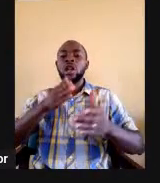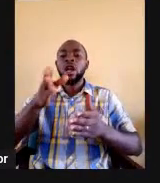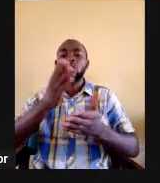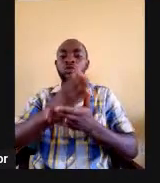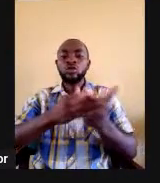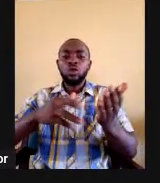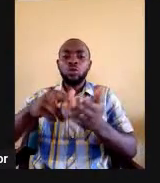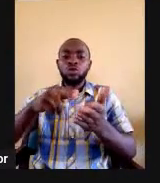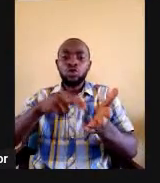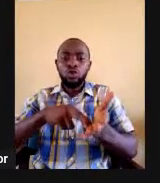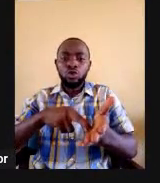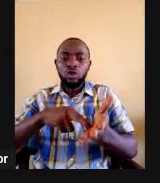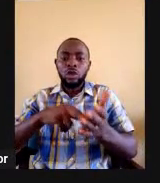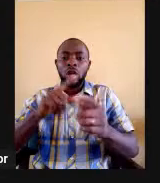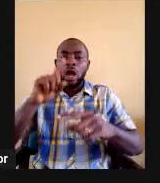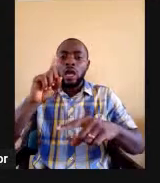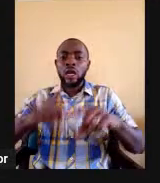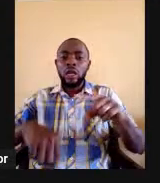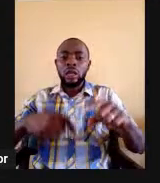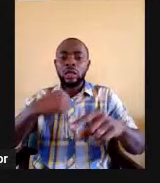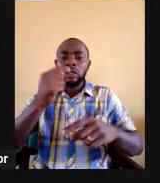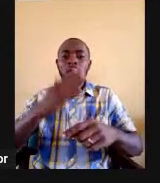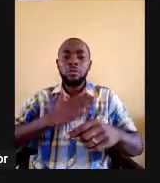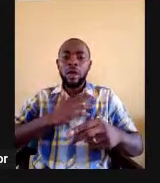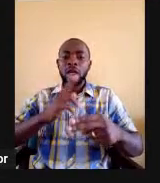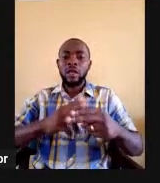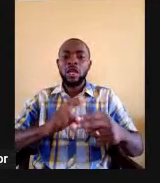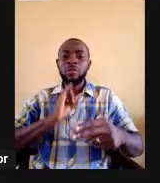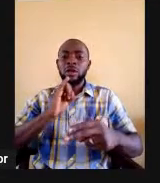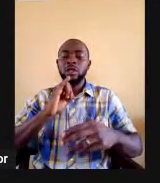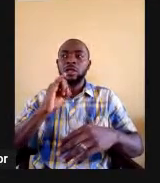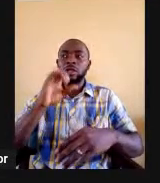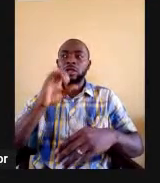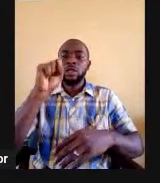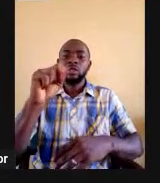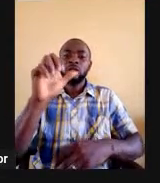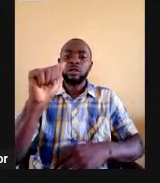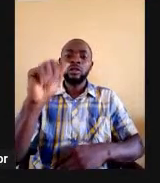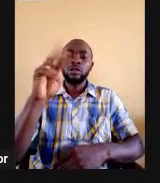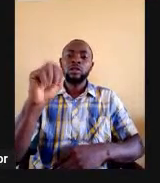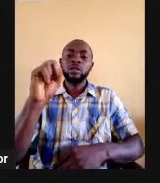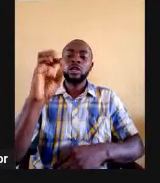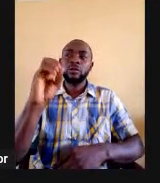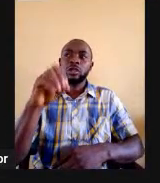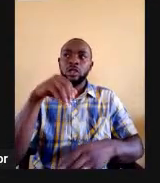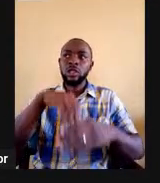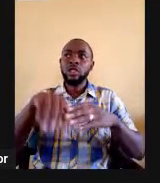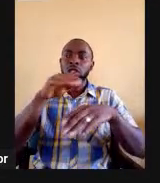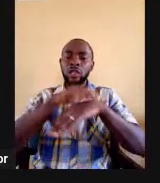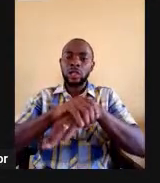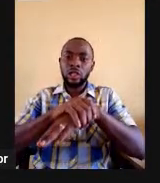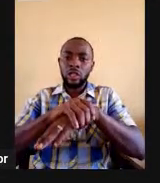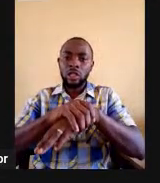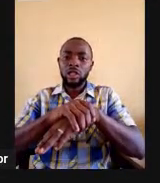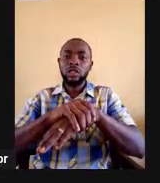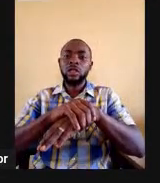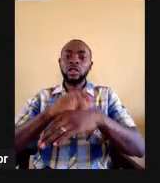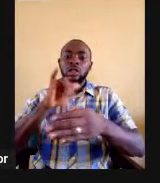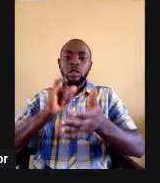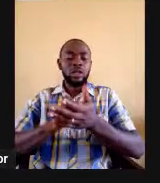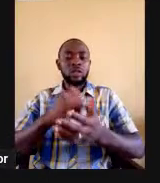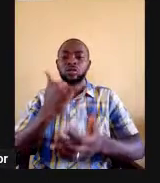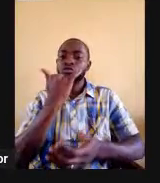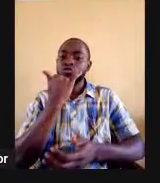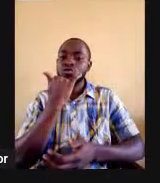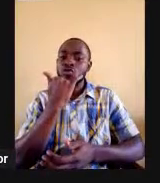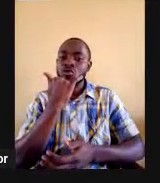say my name is Samson in English, then I will now say his name Samson. That is totally wrong. So there are